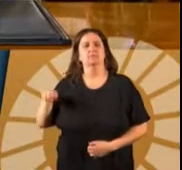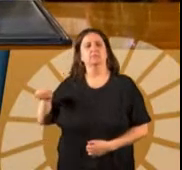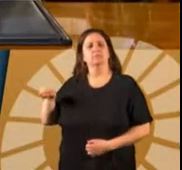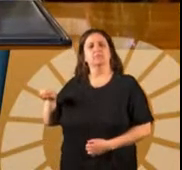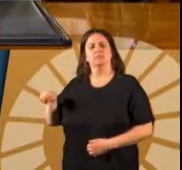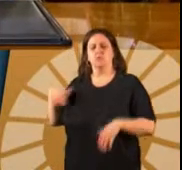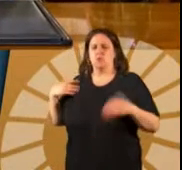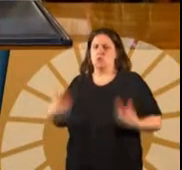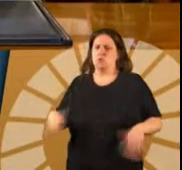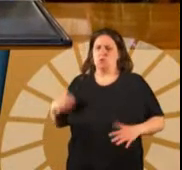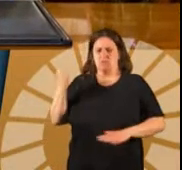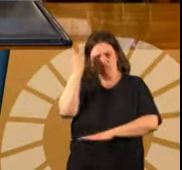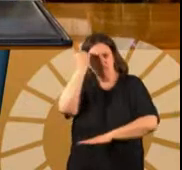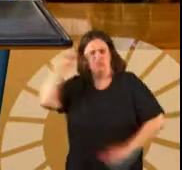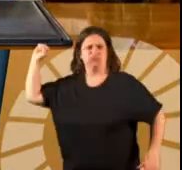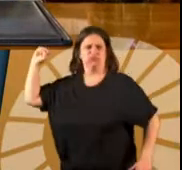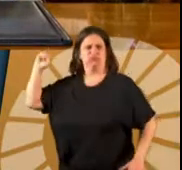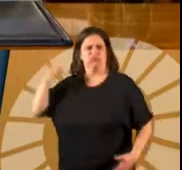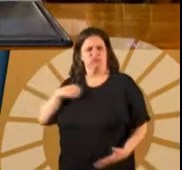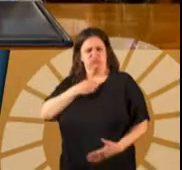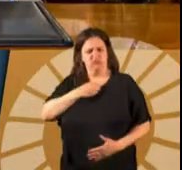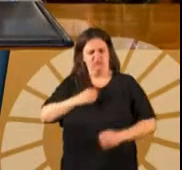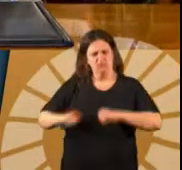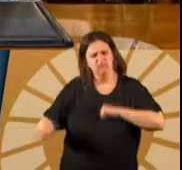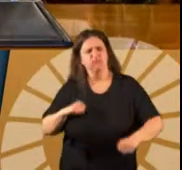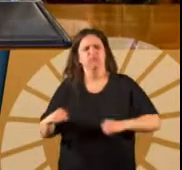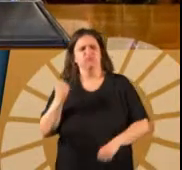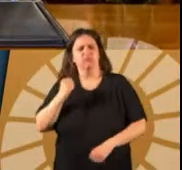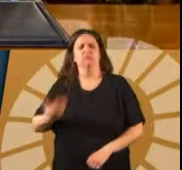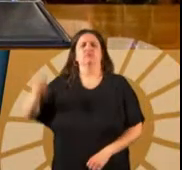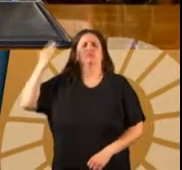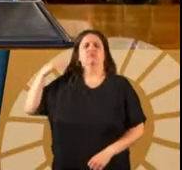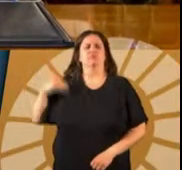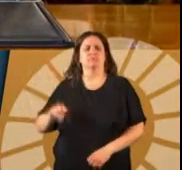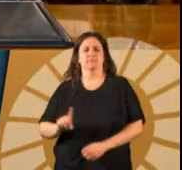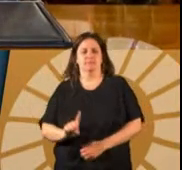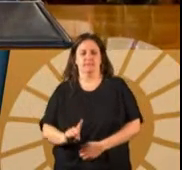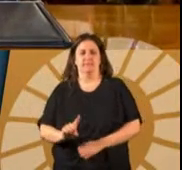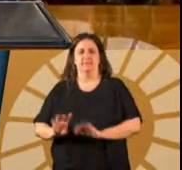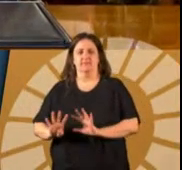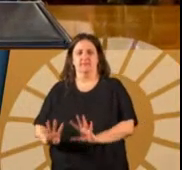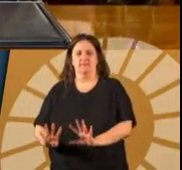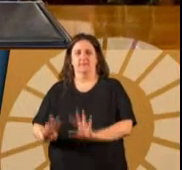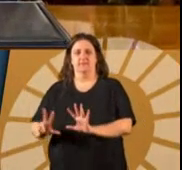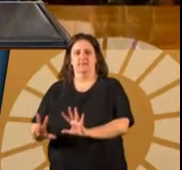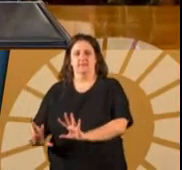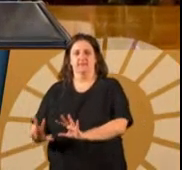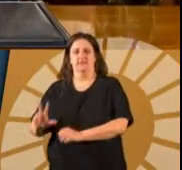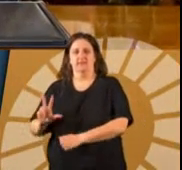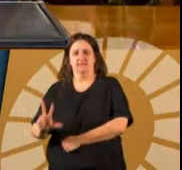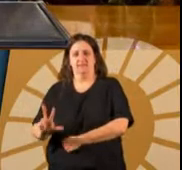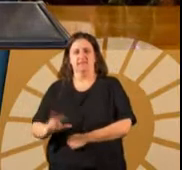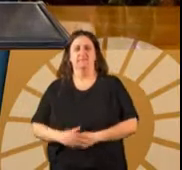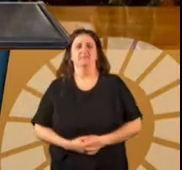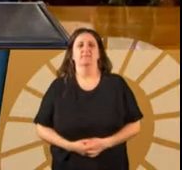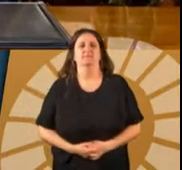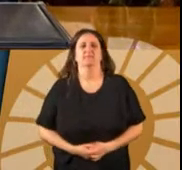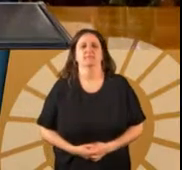fighter, in 1813, un documento que se conoce he